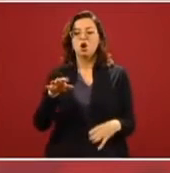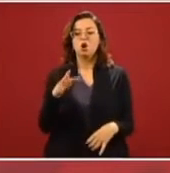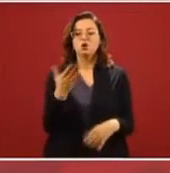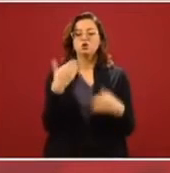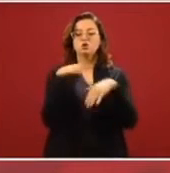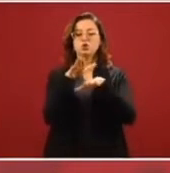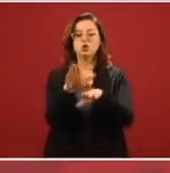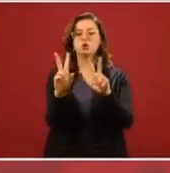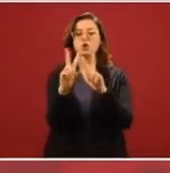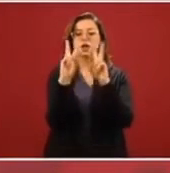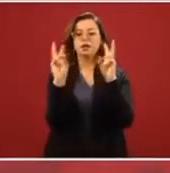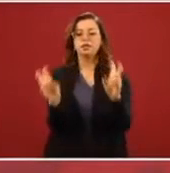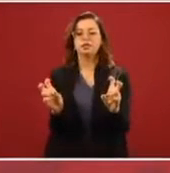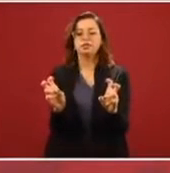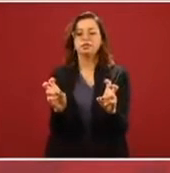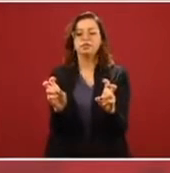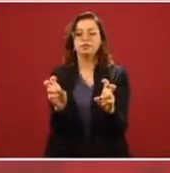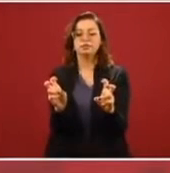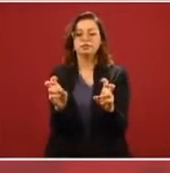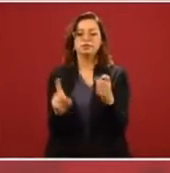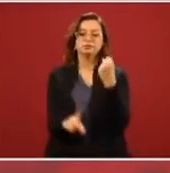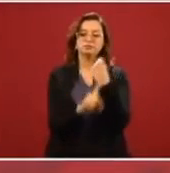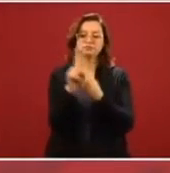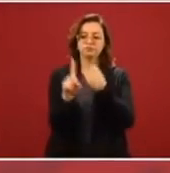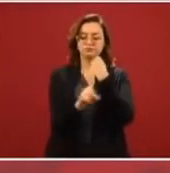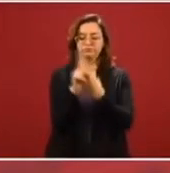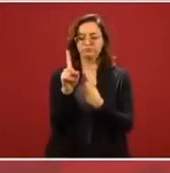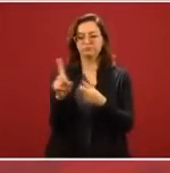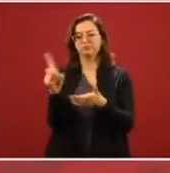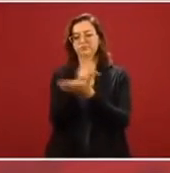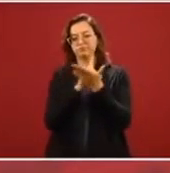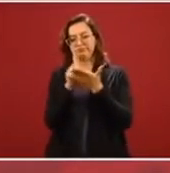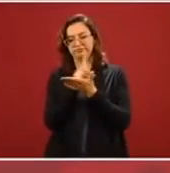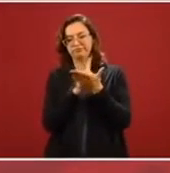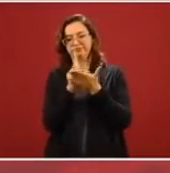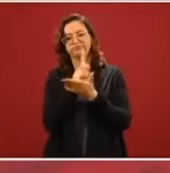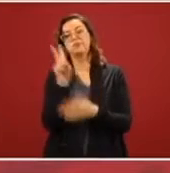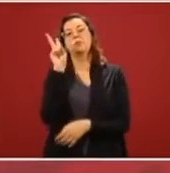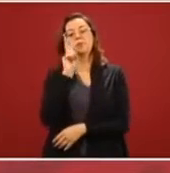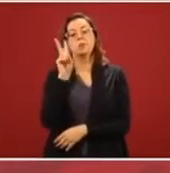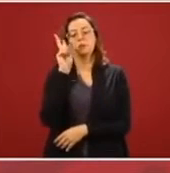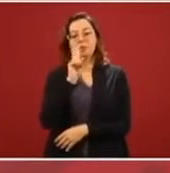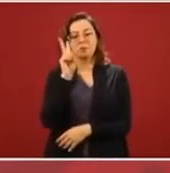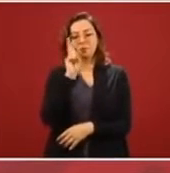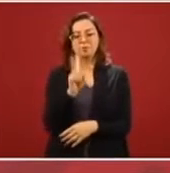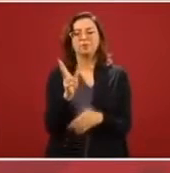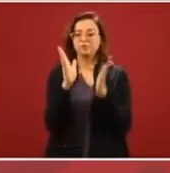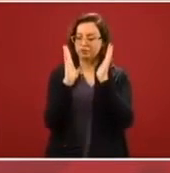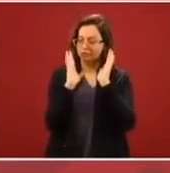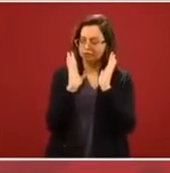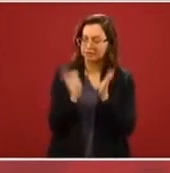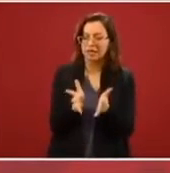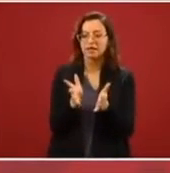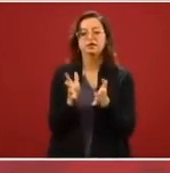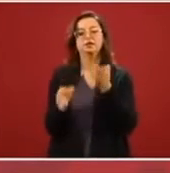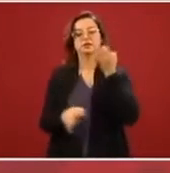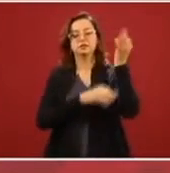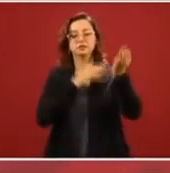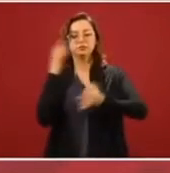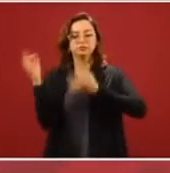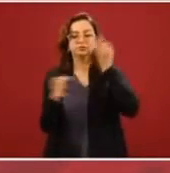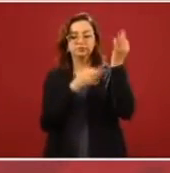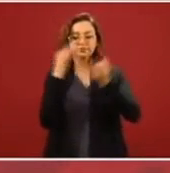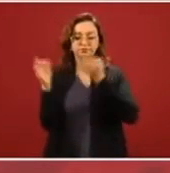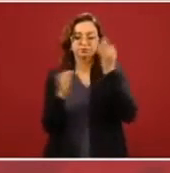enfrentar to confront el problema de las adicciones. the problems of Ya la addictions, campaña then that